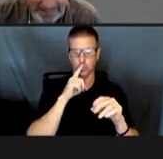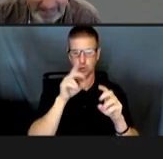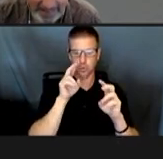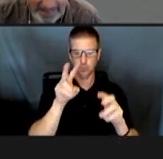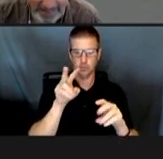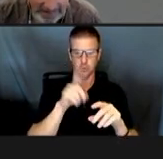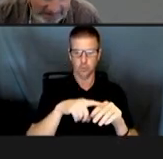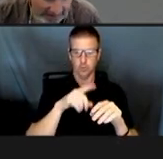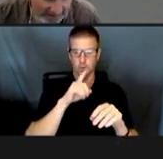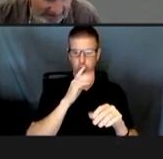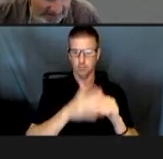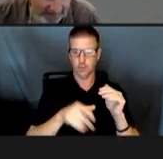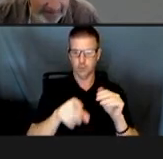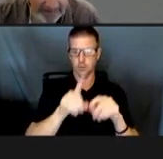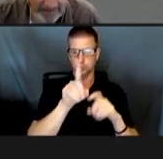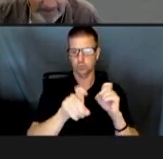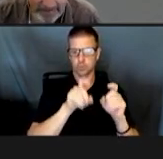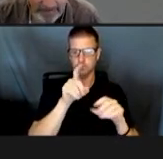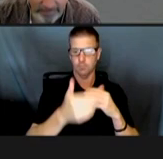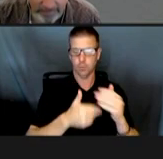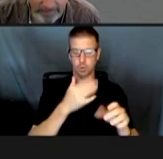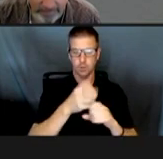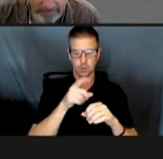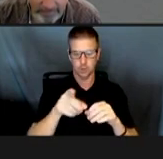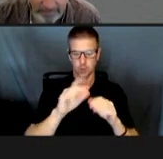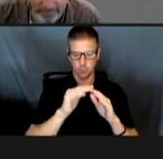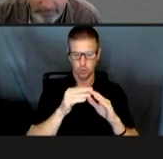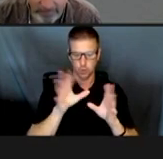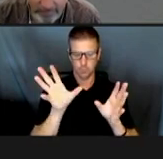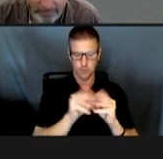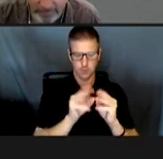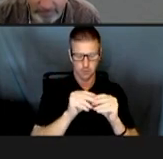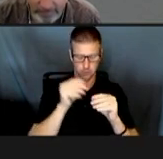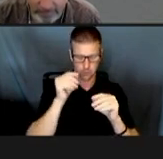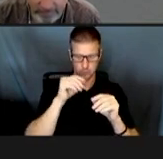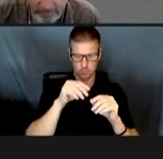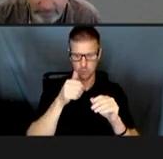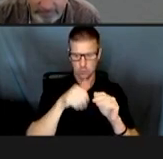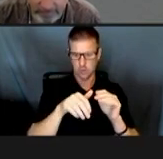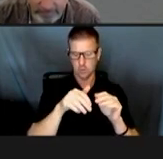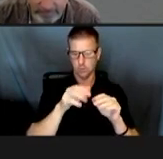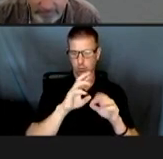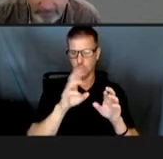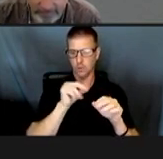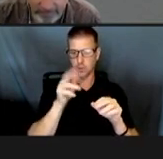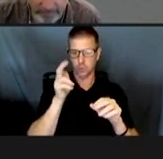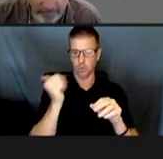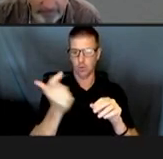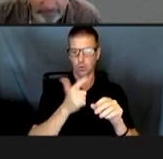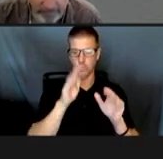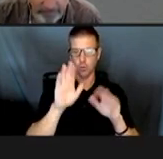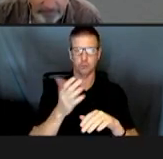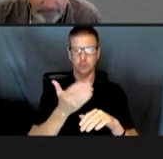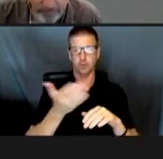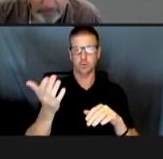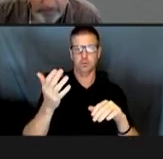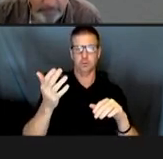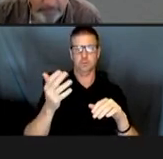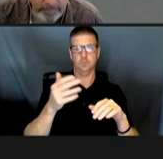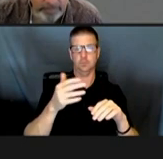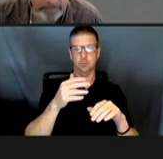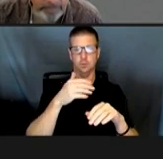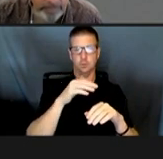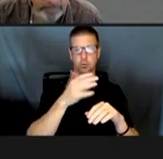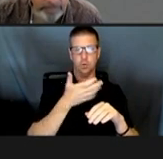to completing the survey process, getting these community meetings under our belt and hearing all of the wonderful things from our